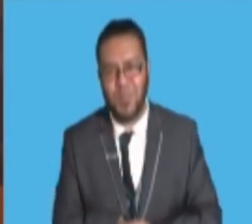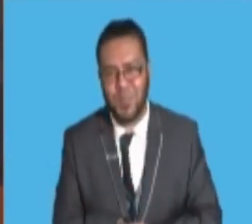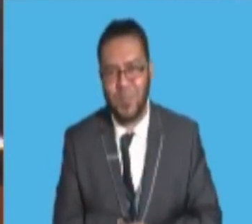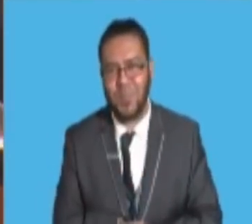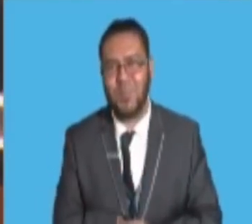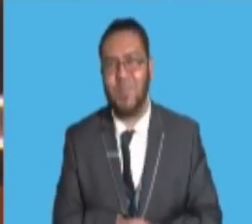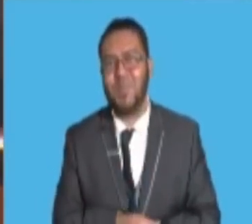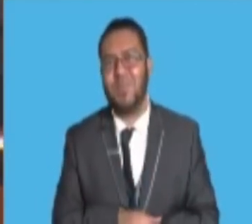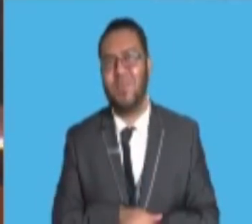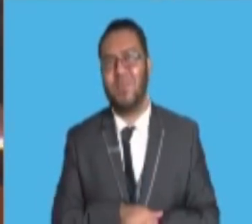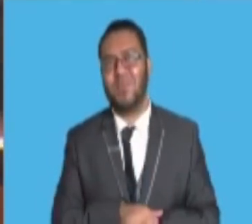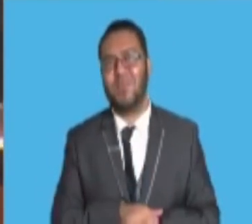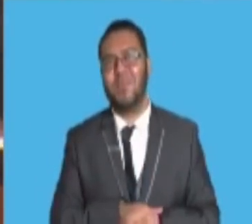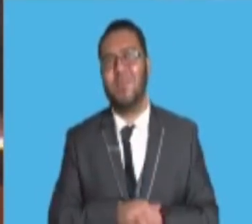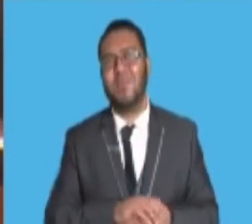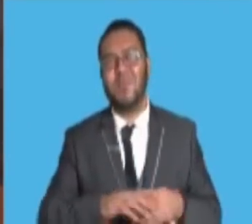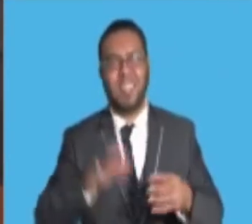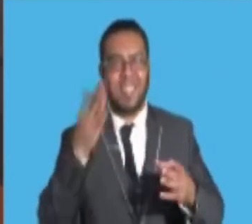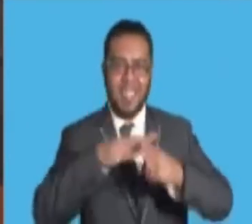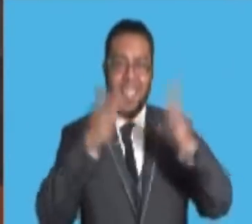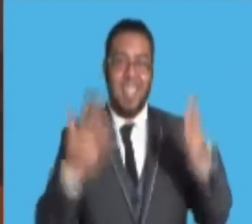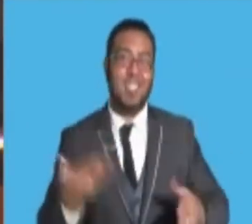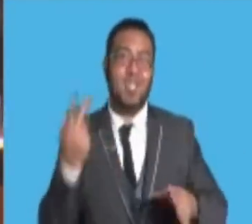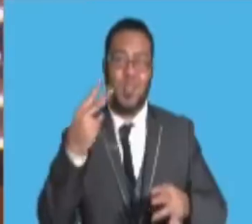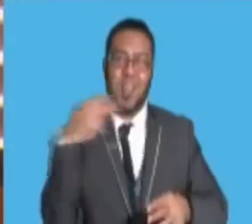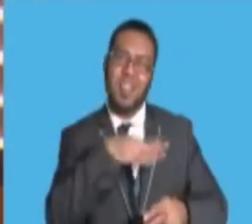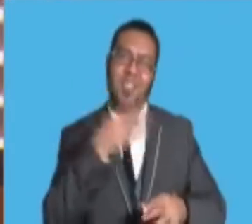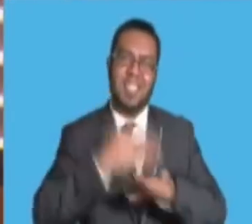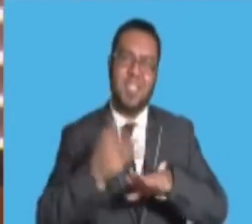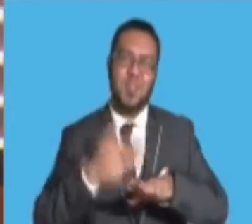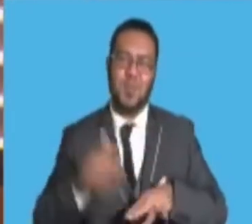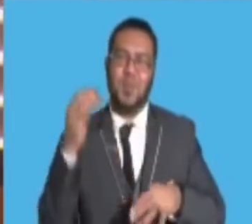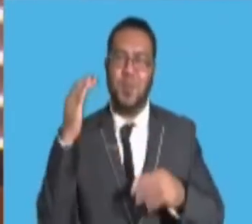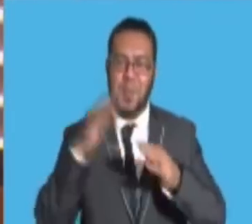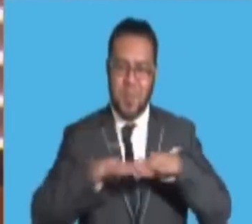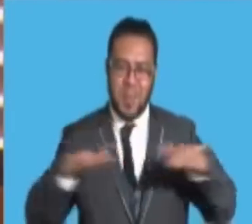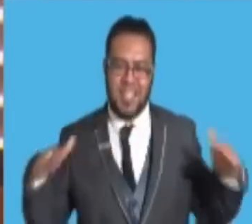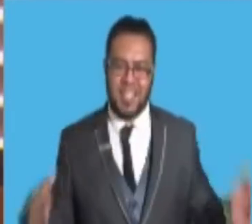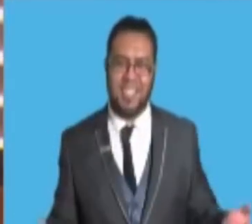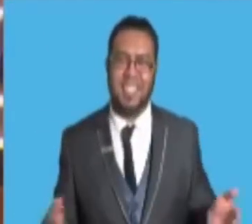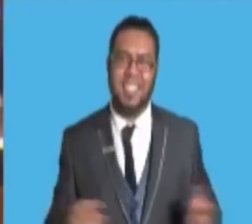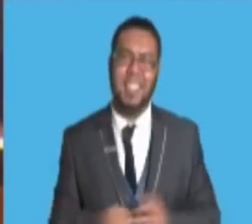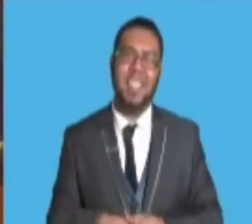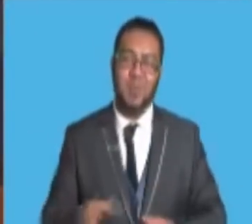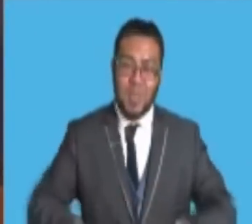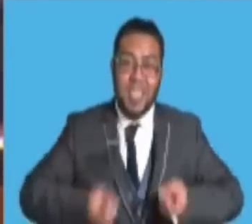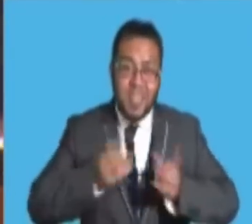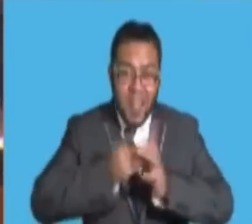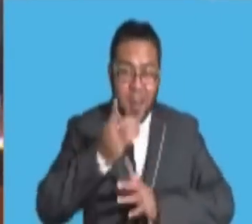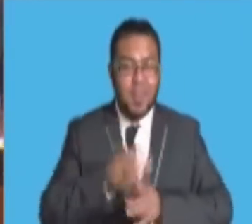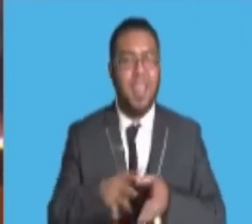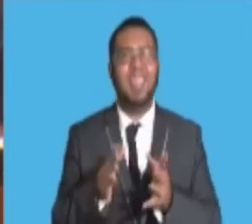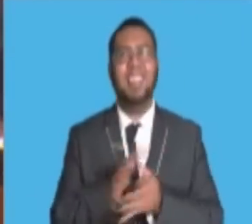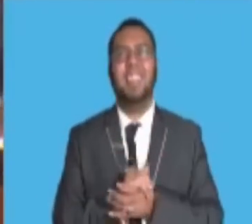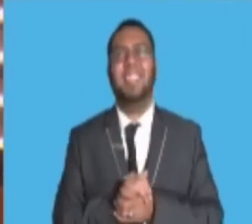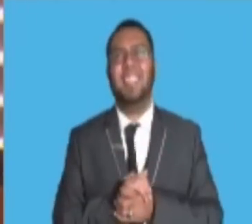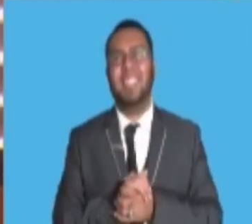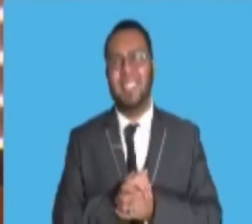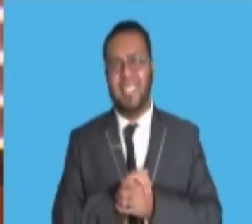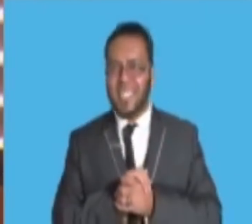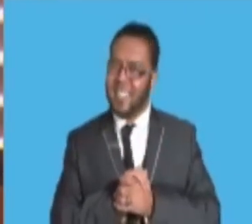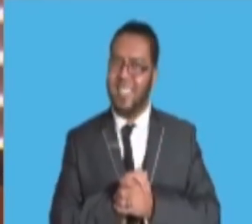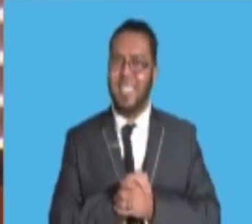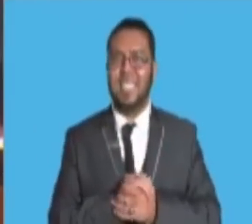Hospital that will house 200 new beds in a facility that will develop a complete package of coordinated care